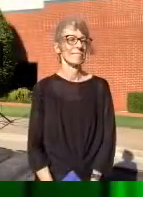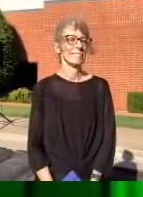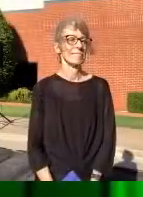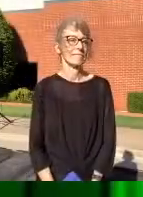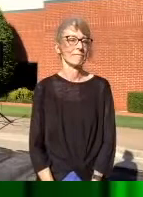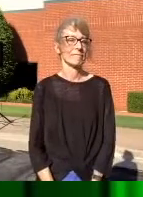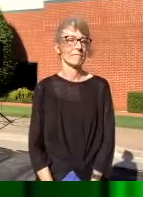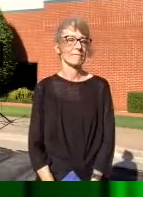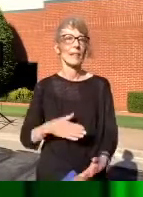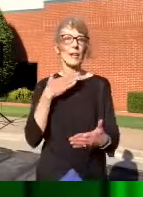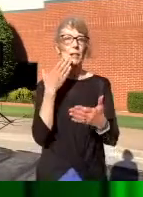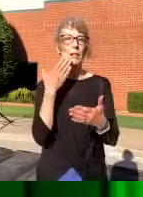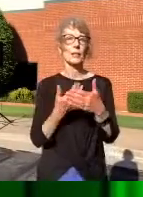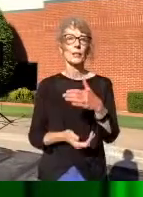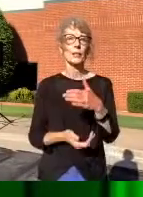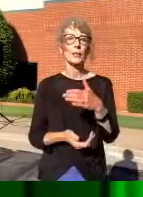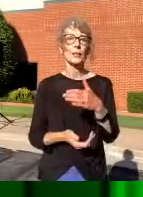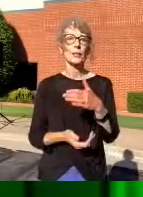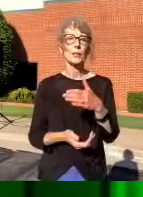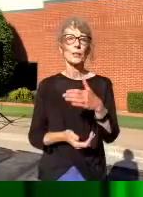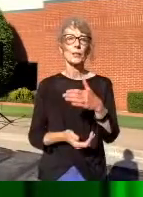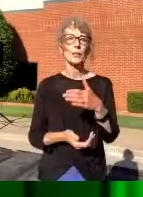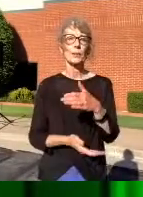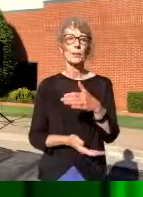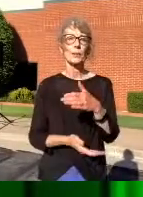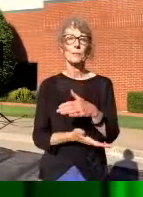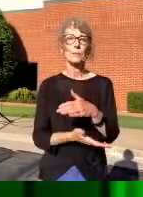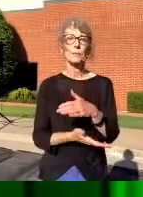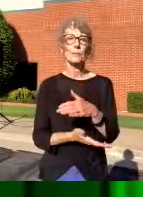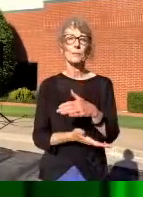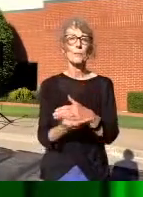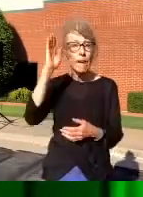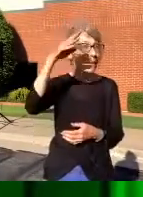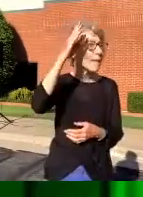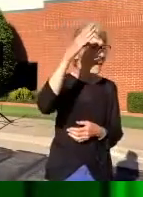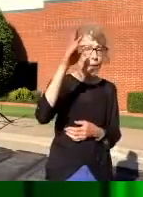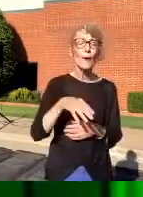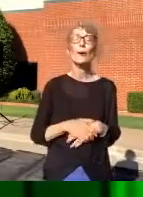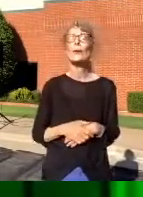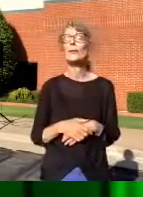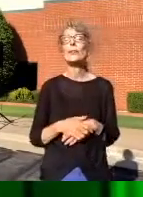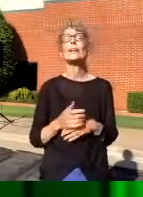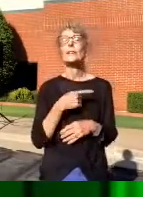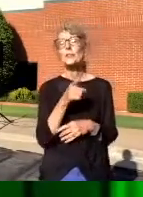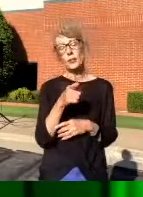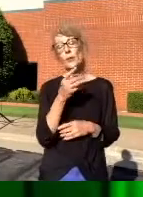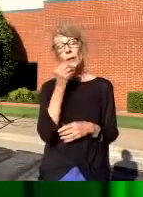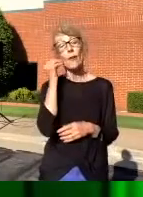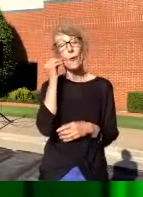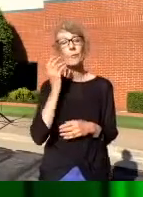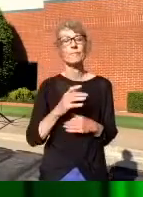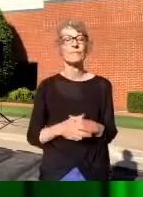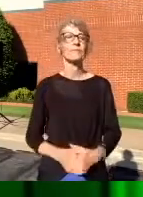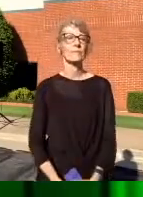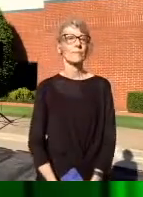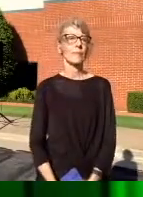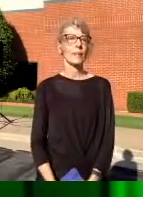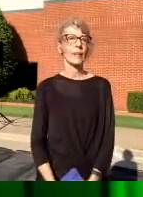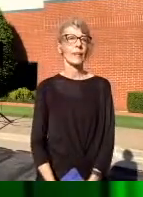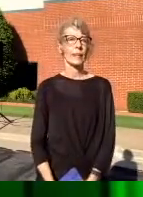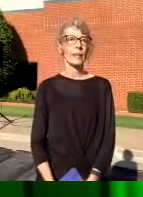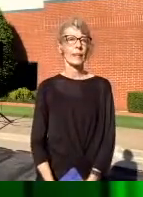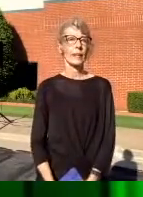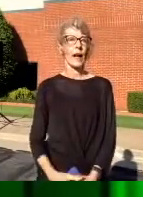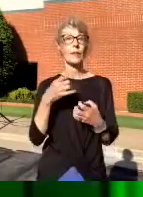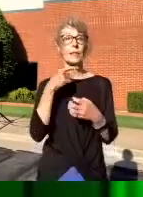Well, good morning, everybody. Hello to everybody at home as well. So I want to start off by giving a big thanks to